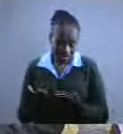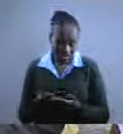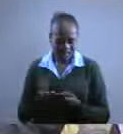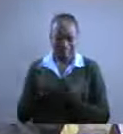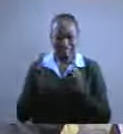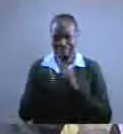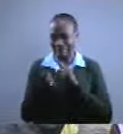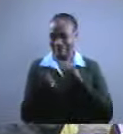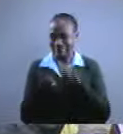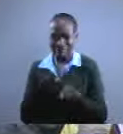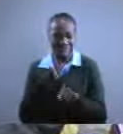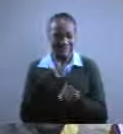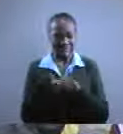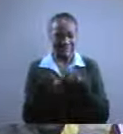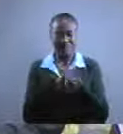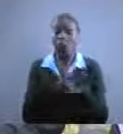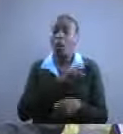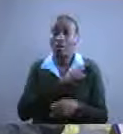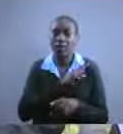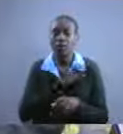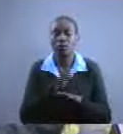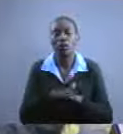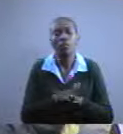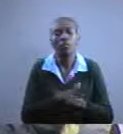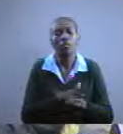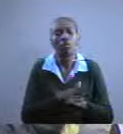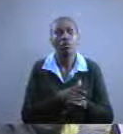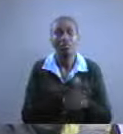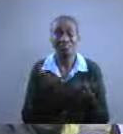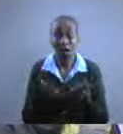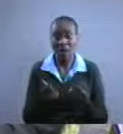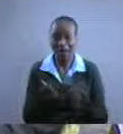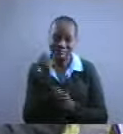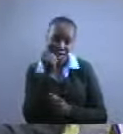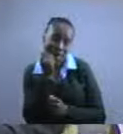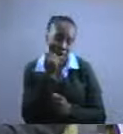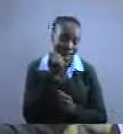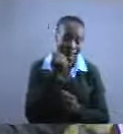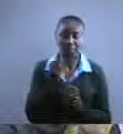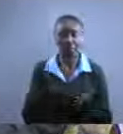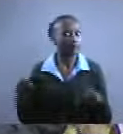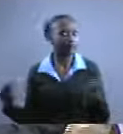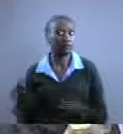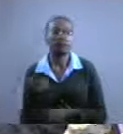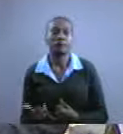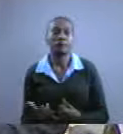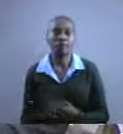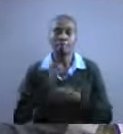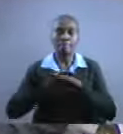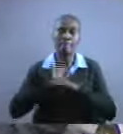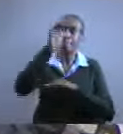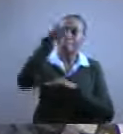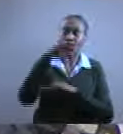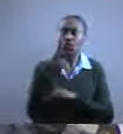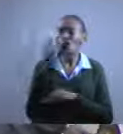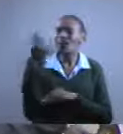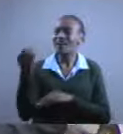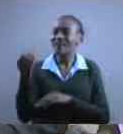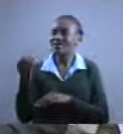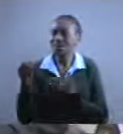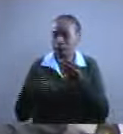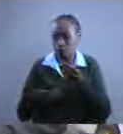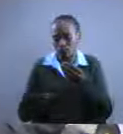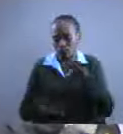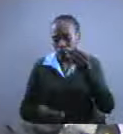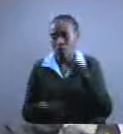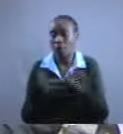past to be too slow. There are no excuses now. More than 250 amendments were added by the committee. I